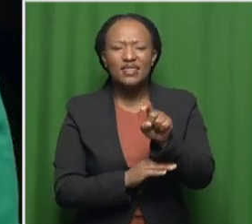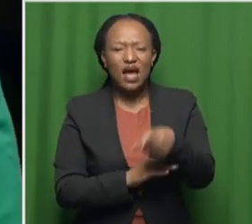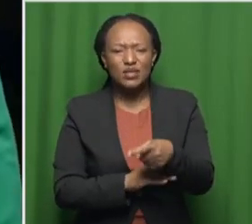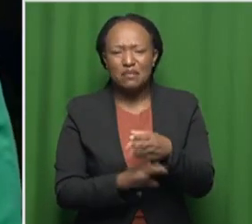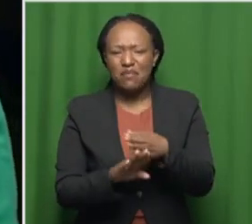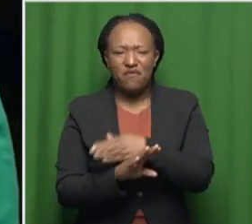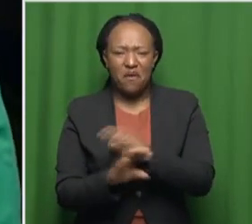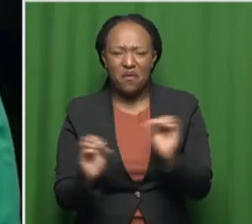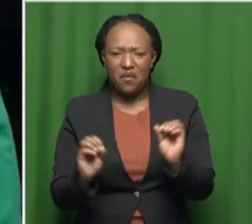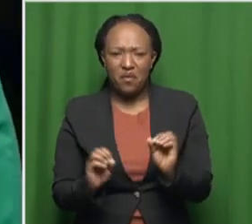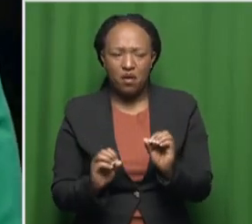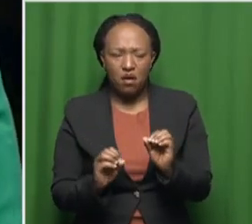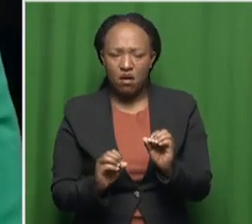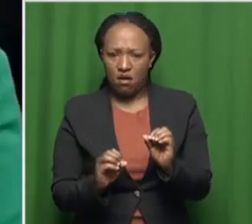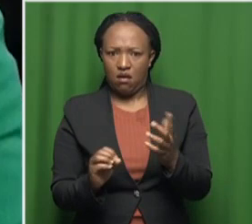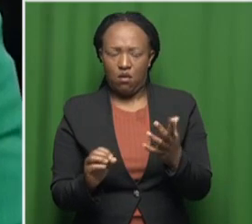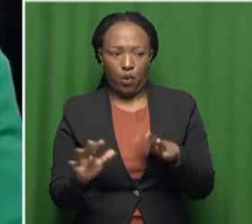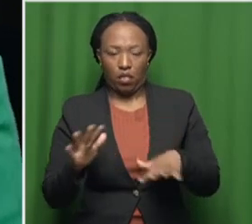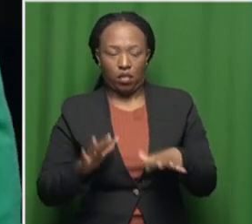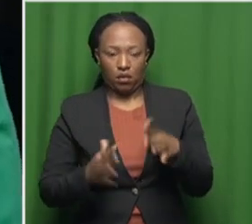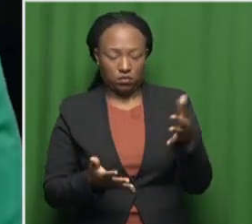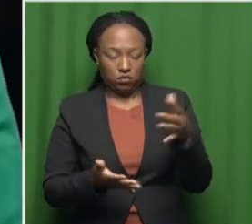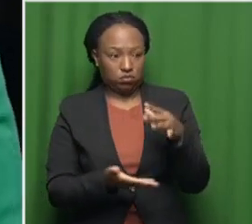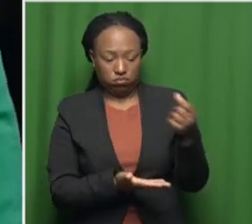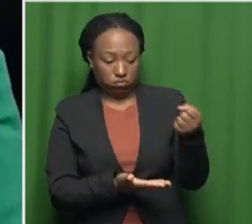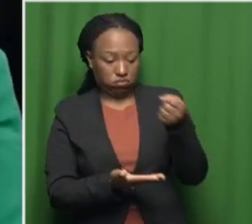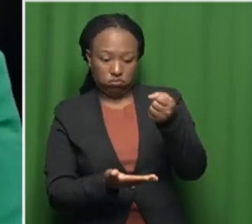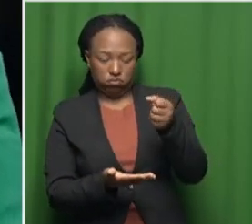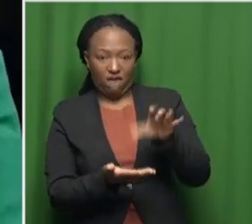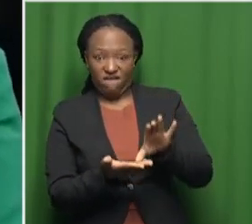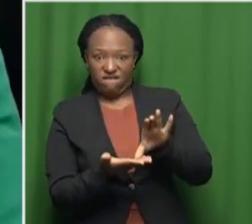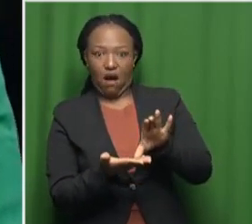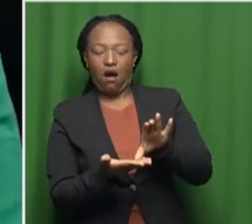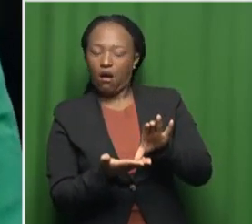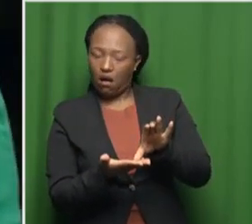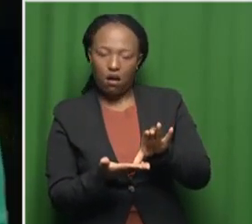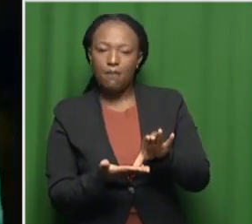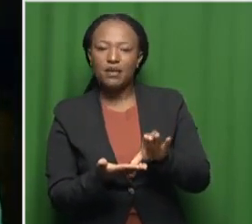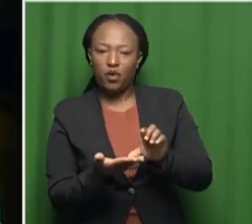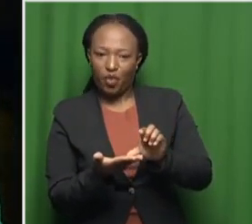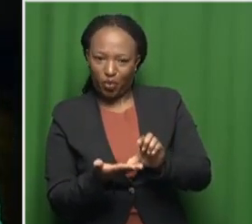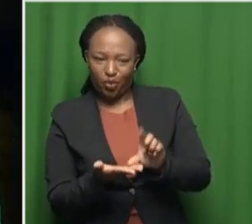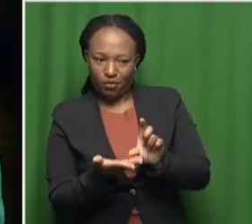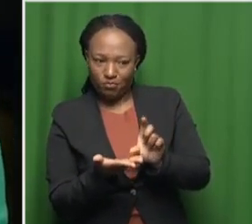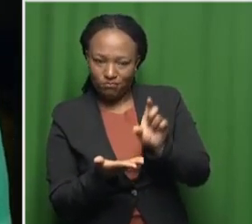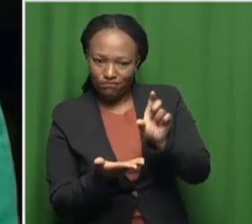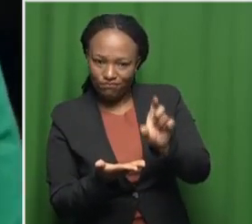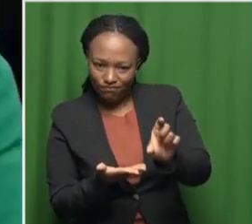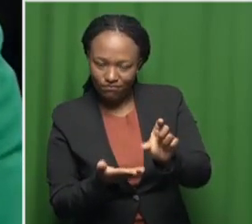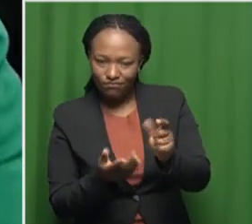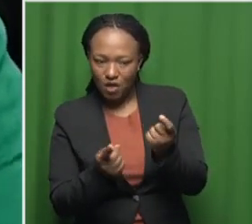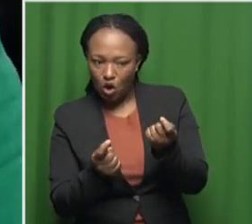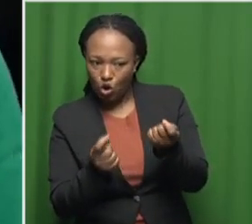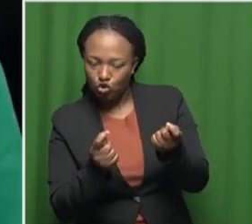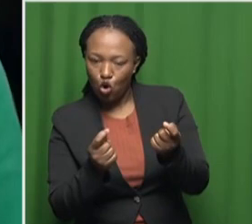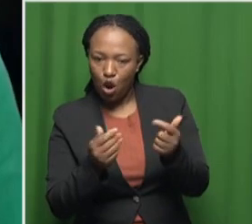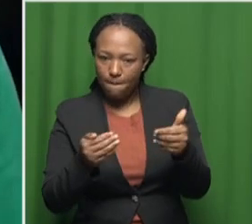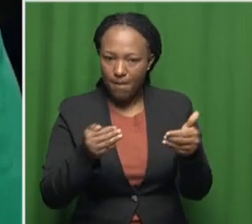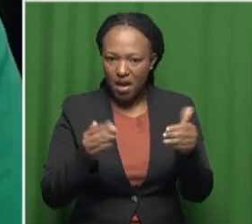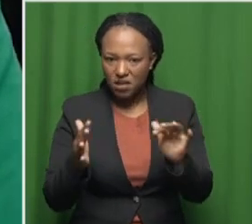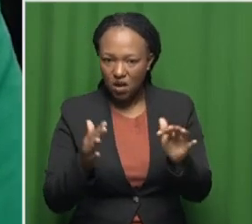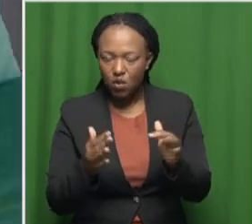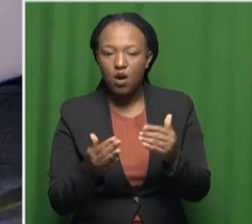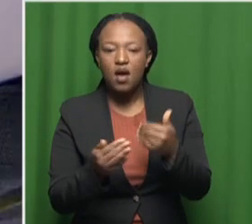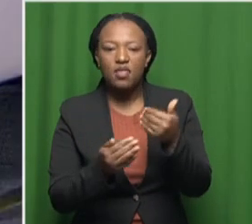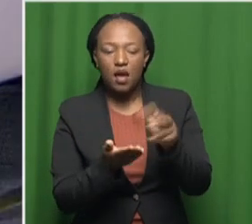You won't know how to use it. Therefore, we need to nurture you by providing a pre-investment support before you access your product. I'm